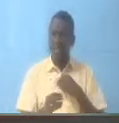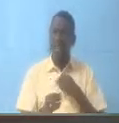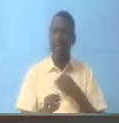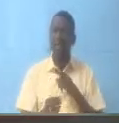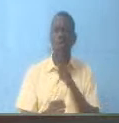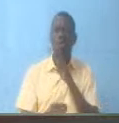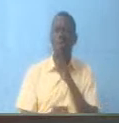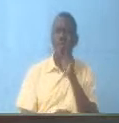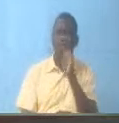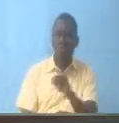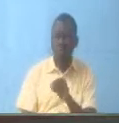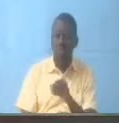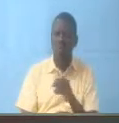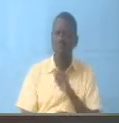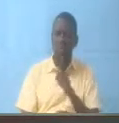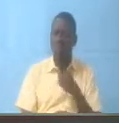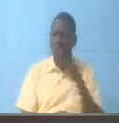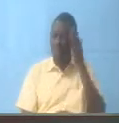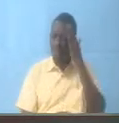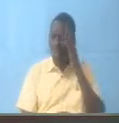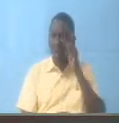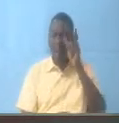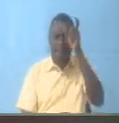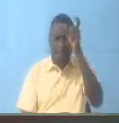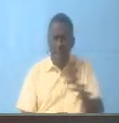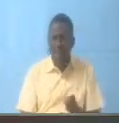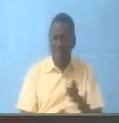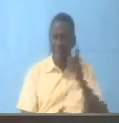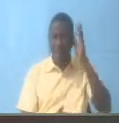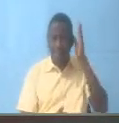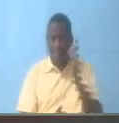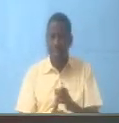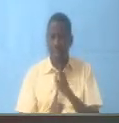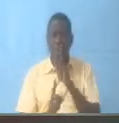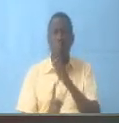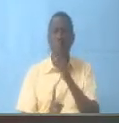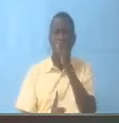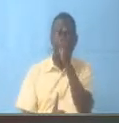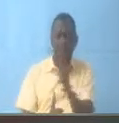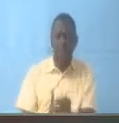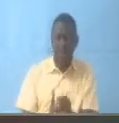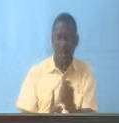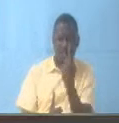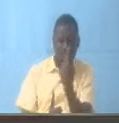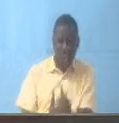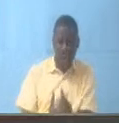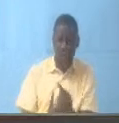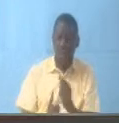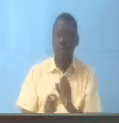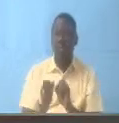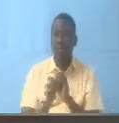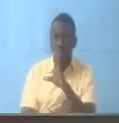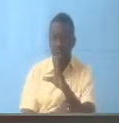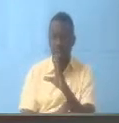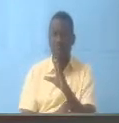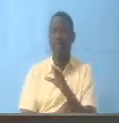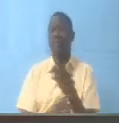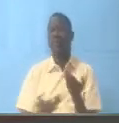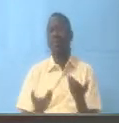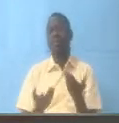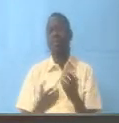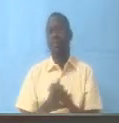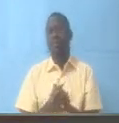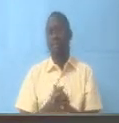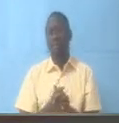nag jëmuñu xóot ba ca biir pour xam kan moo joxe ndigal li. As I indicated, we were interested